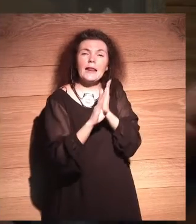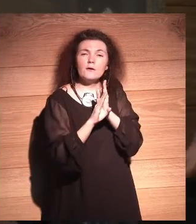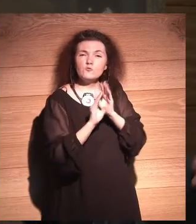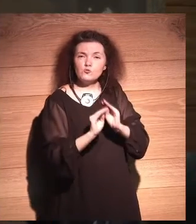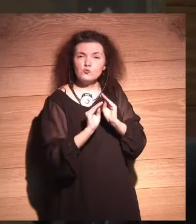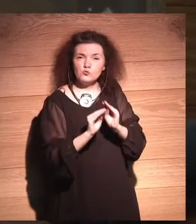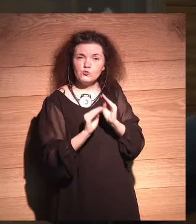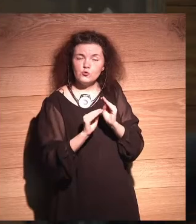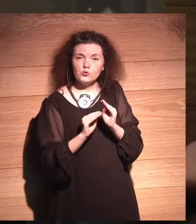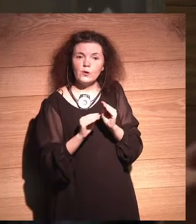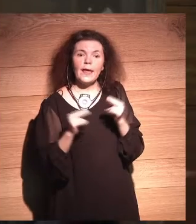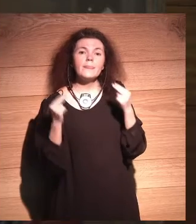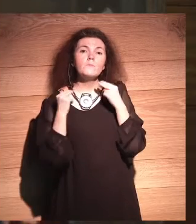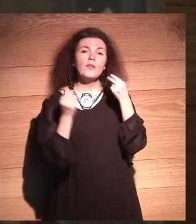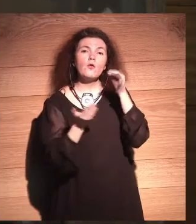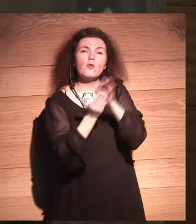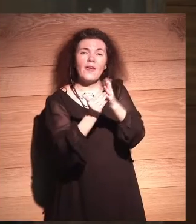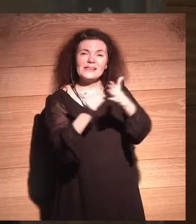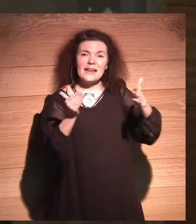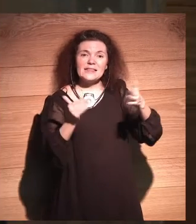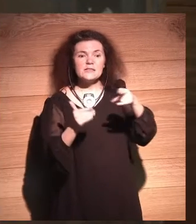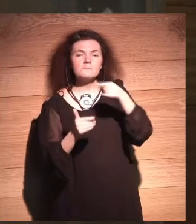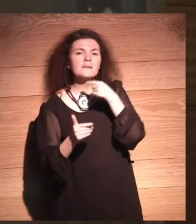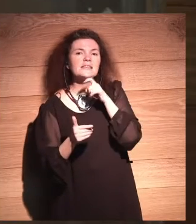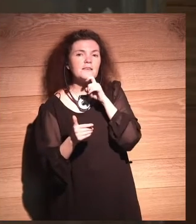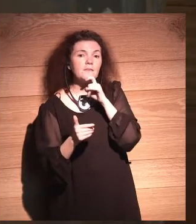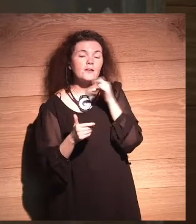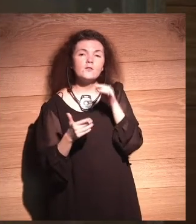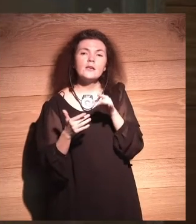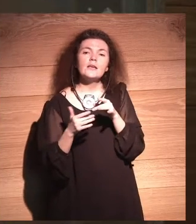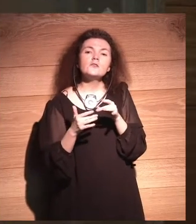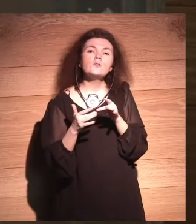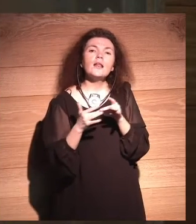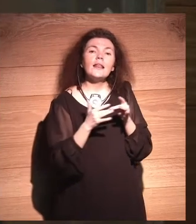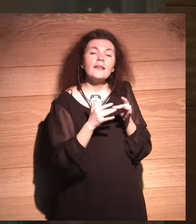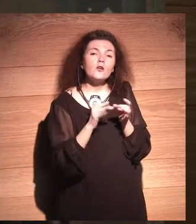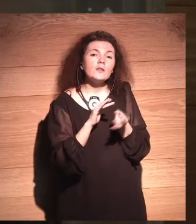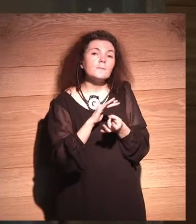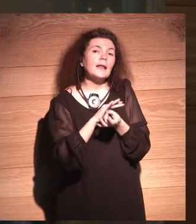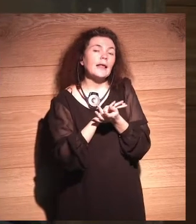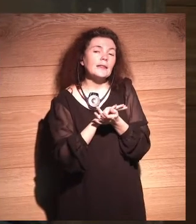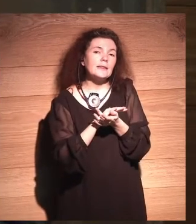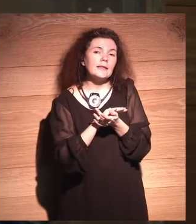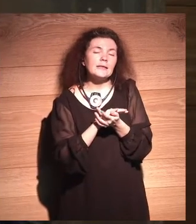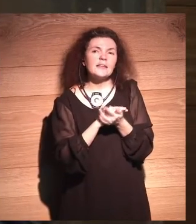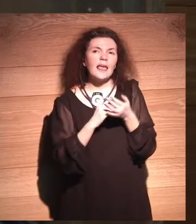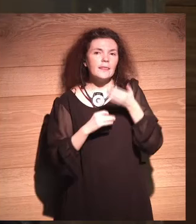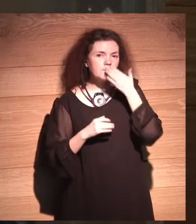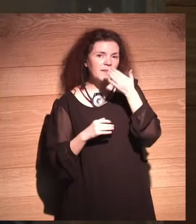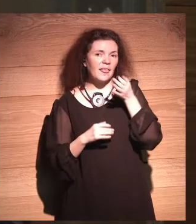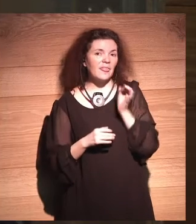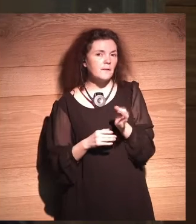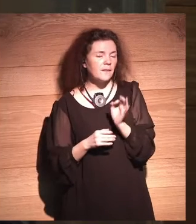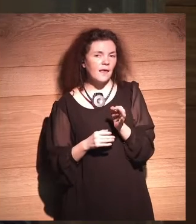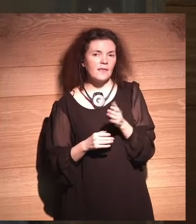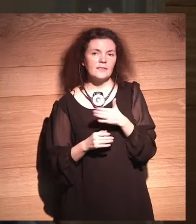parties have circumscription, or let's say more electoral clientele, let's say, than